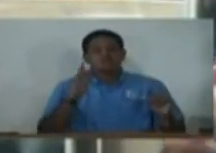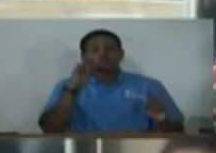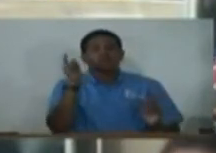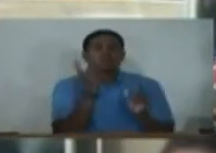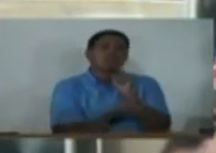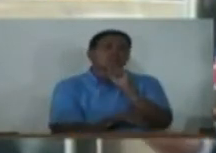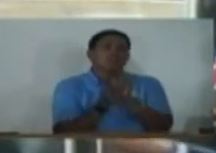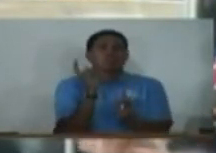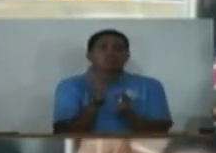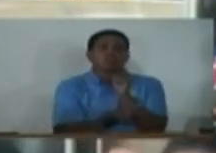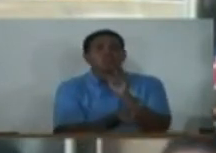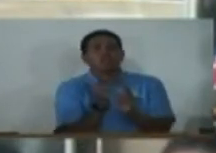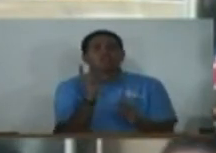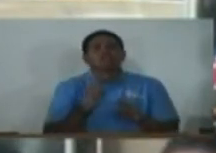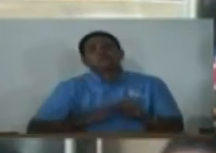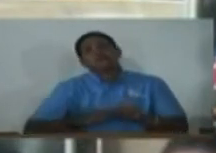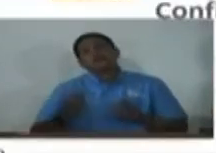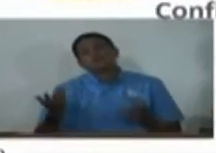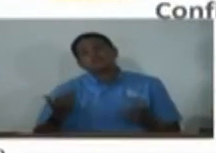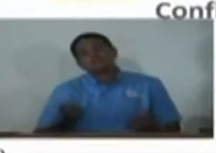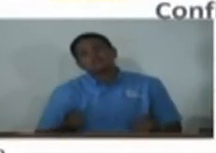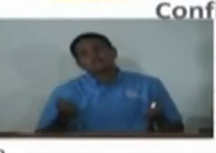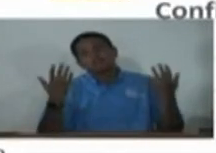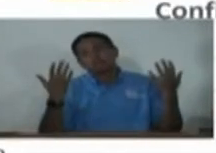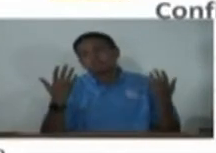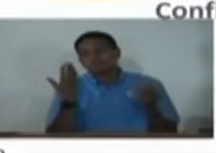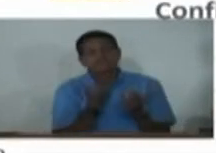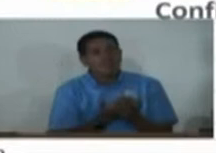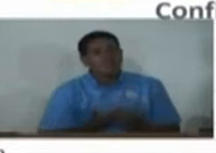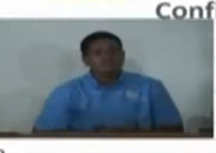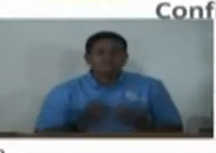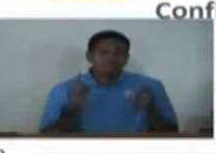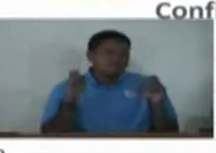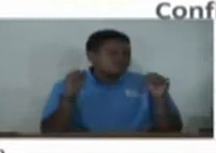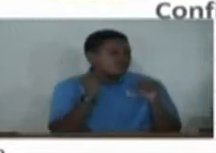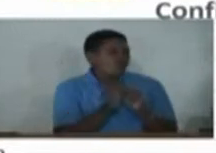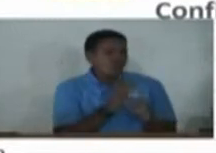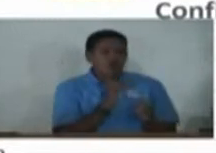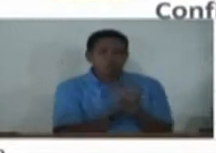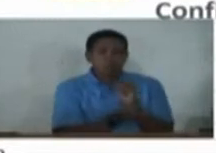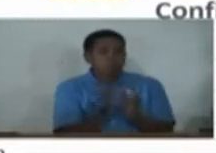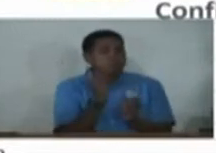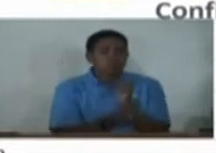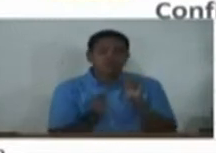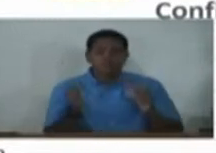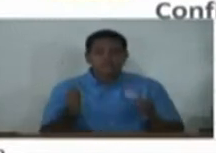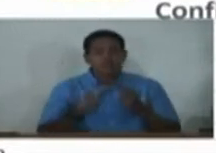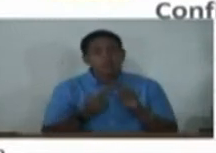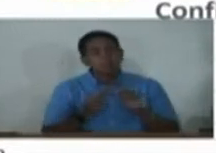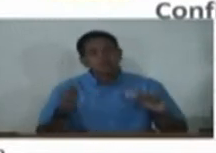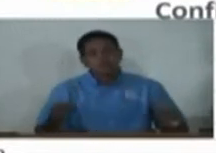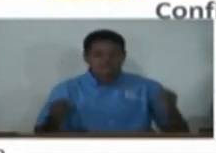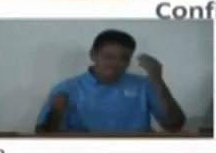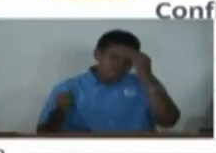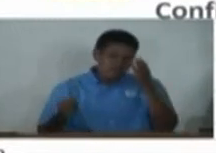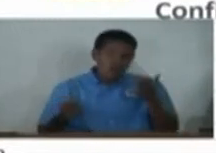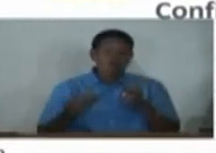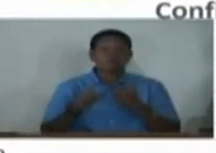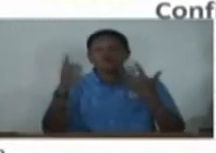depending on several factors. Unfortunately, we have